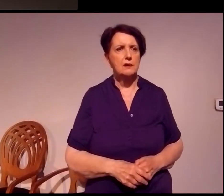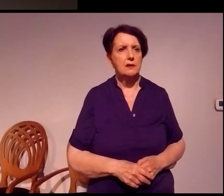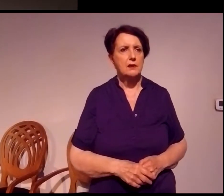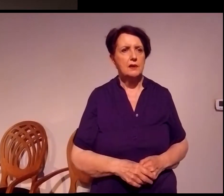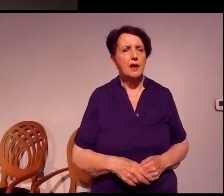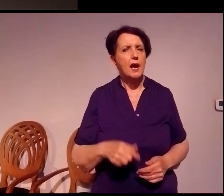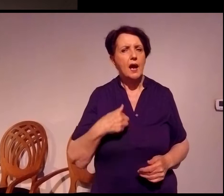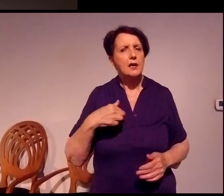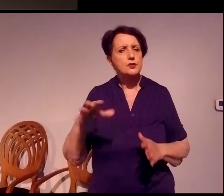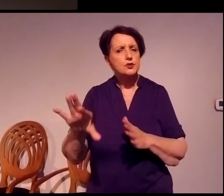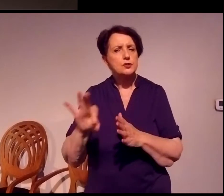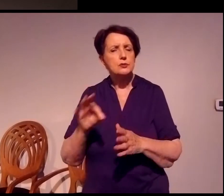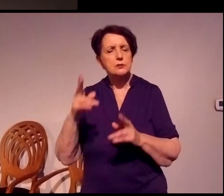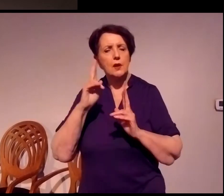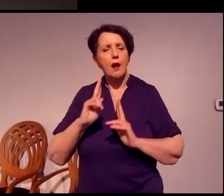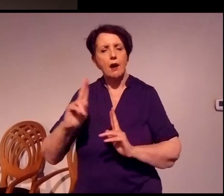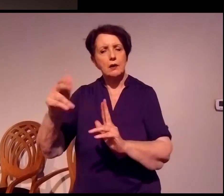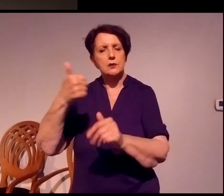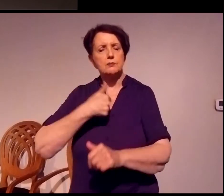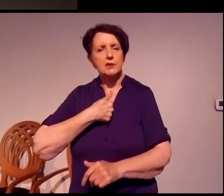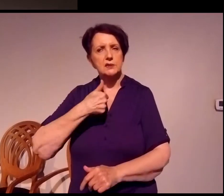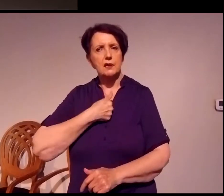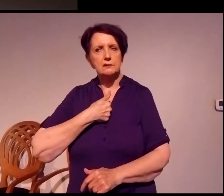I choose to honor me.